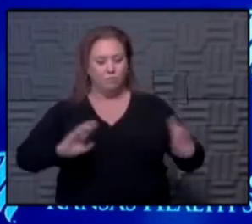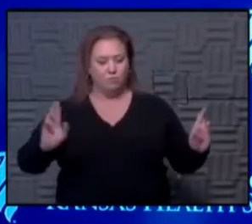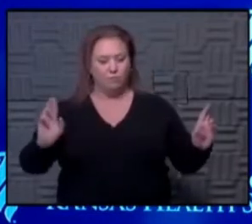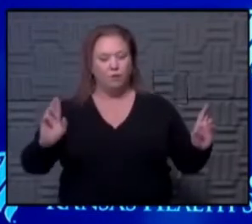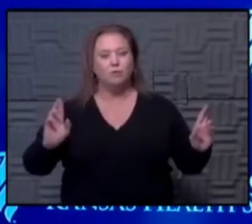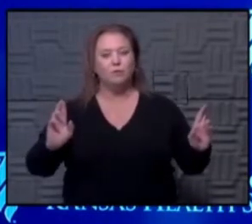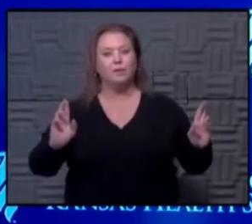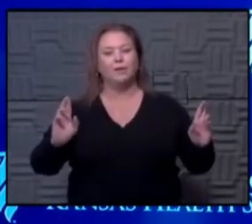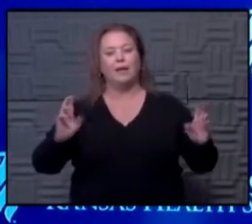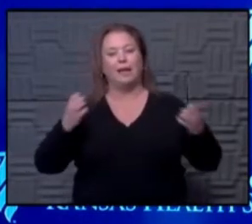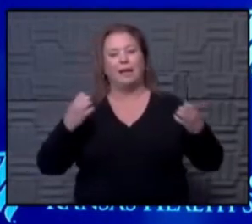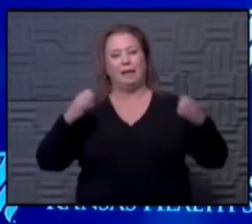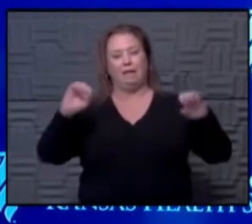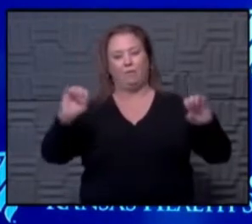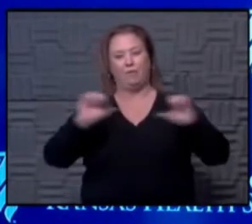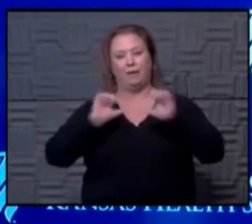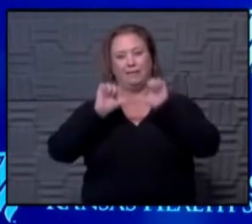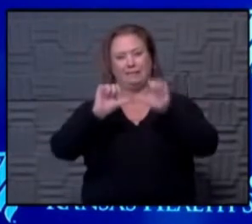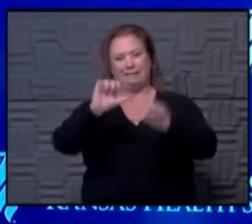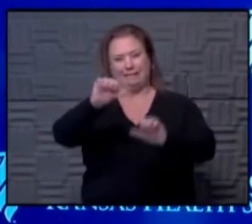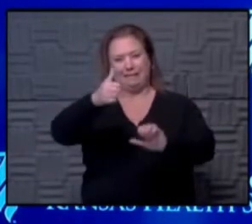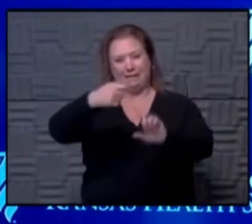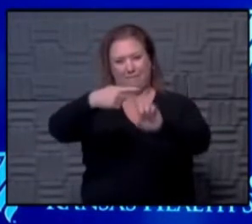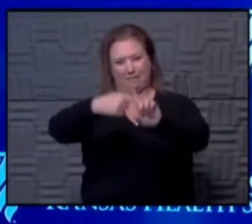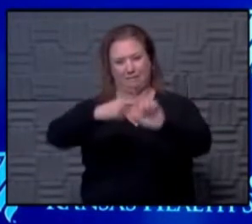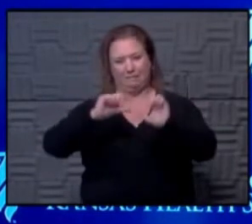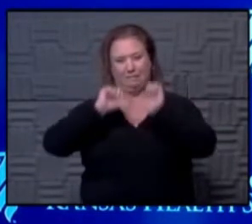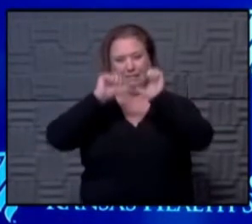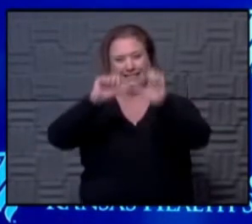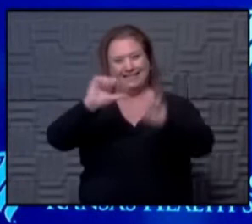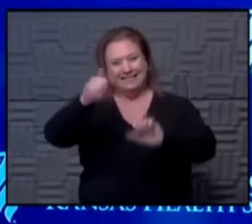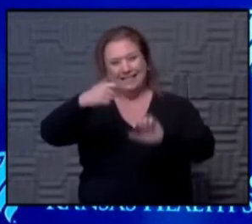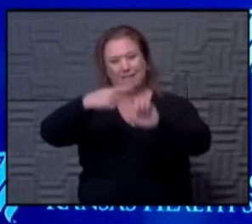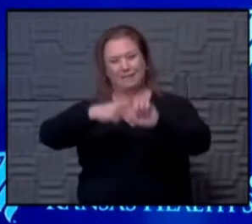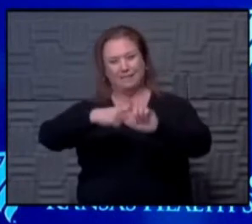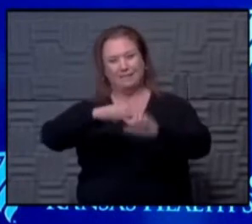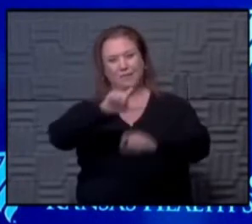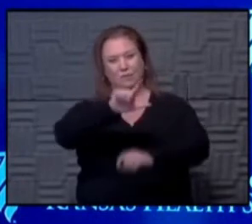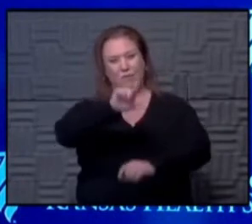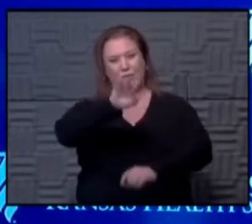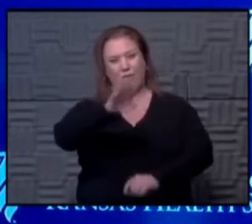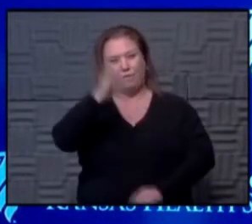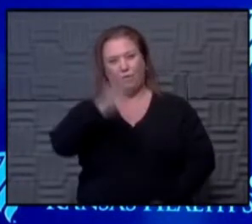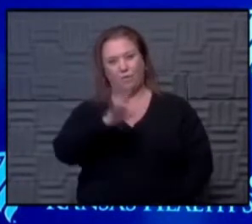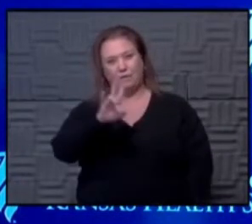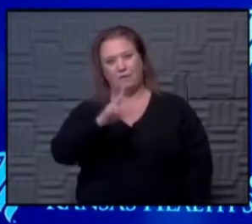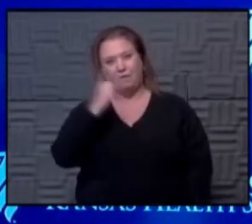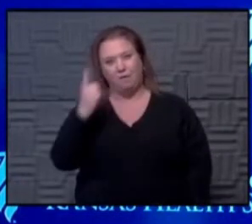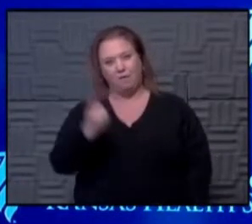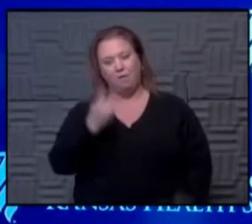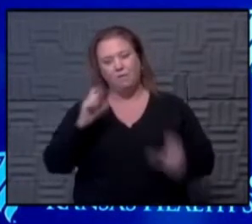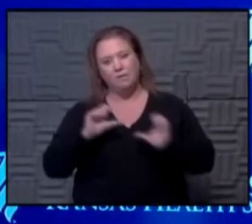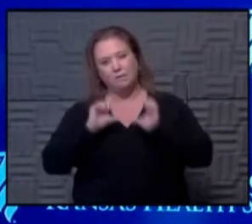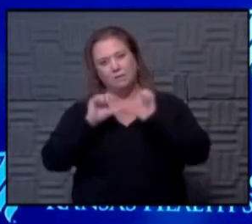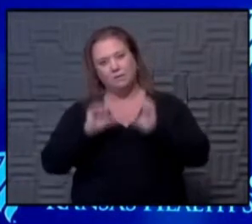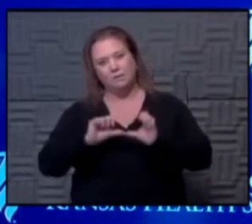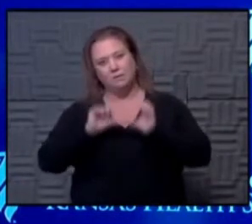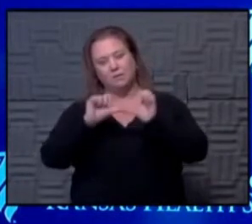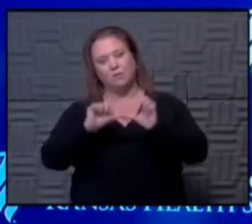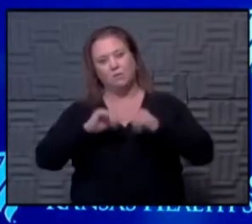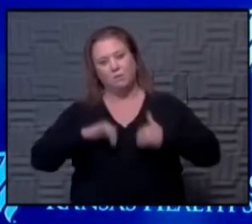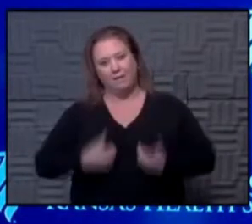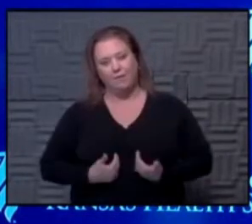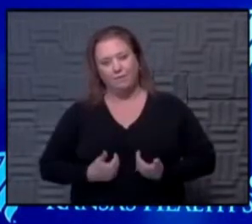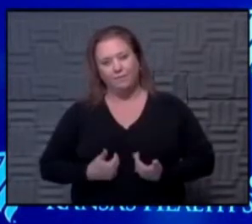and extraordinary effort has lasted 10 months now. 10 months of 24/7, always on effort. We are